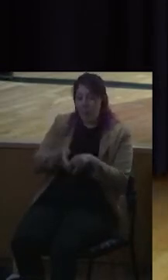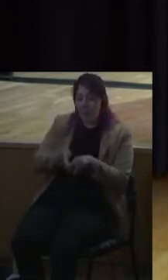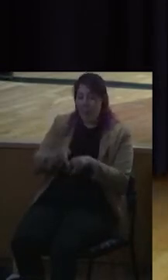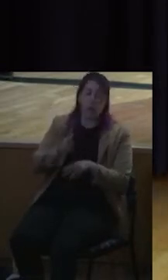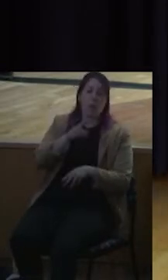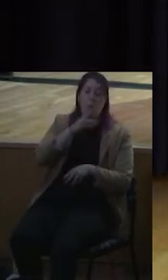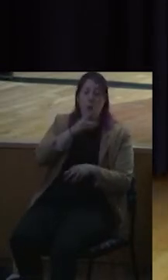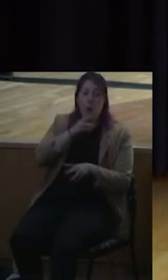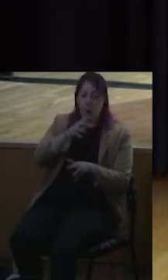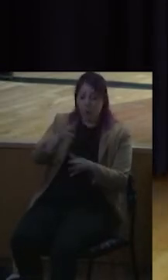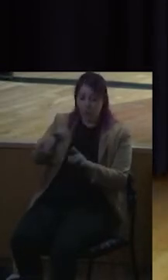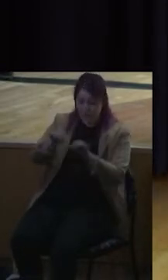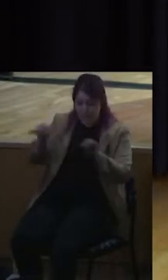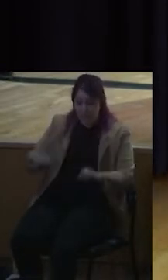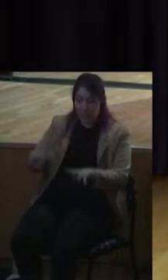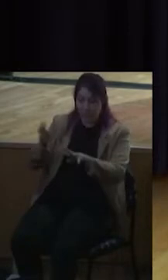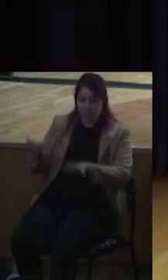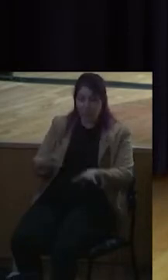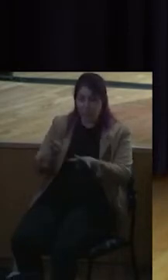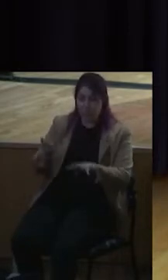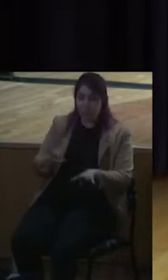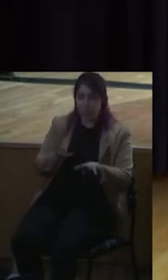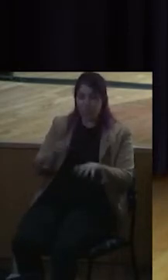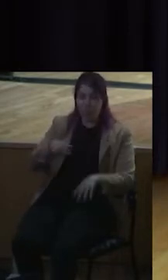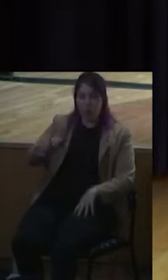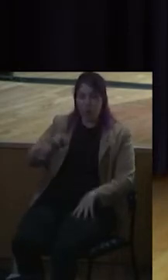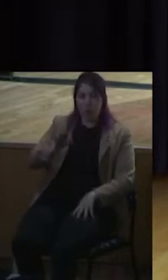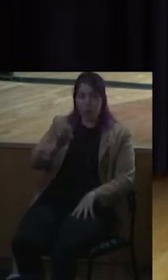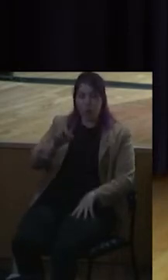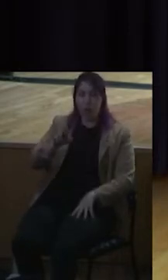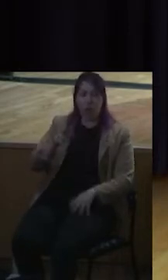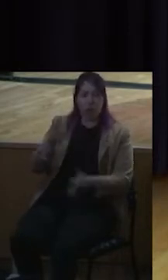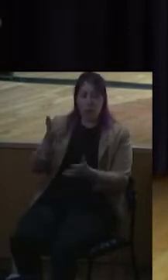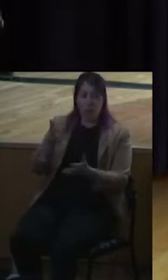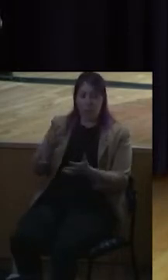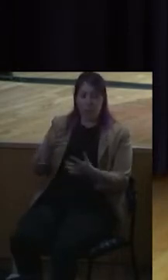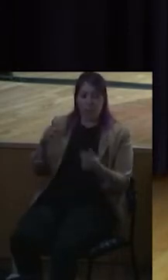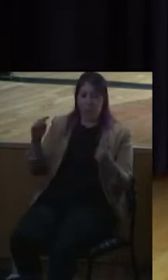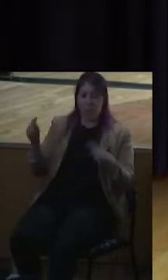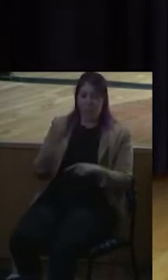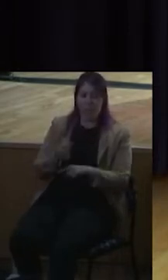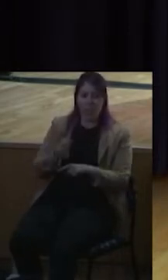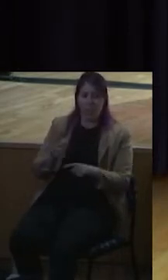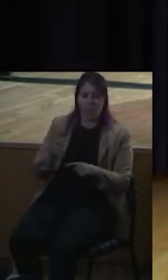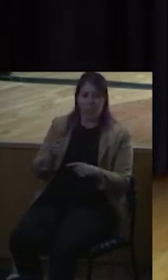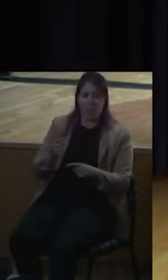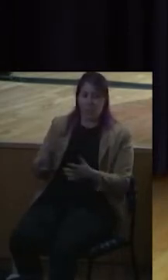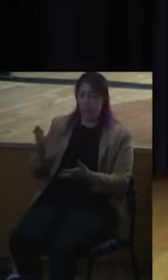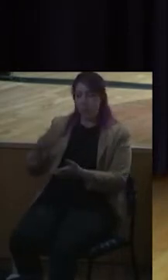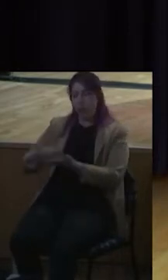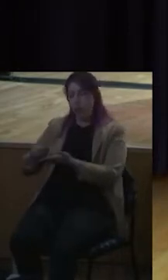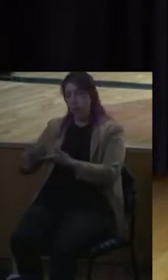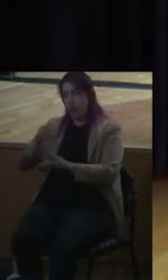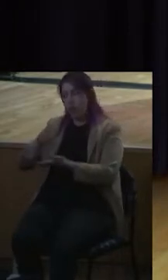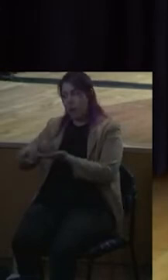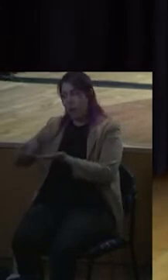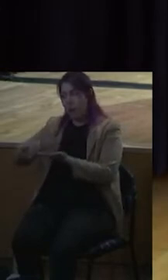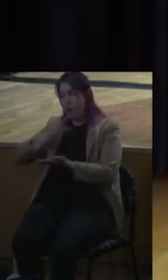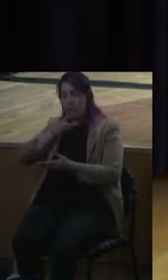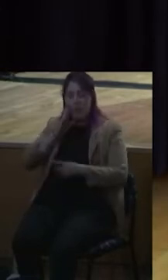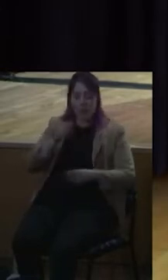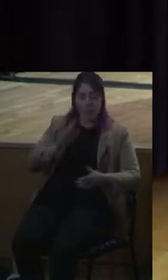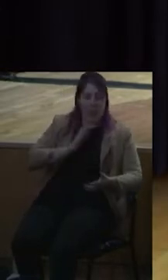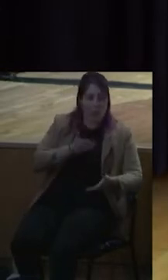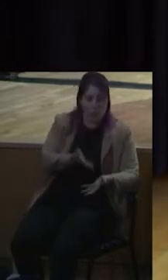about 20% of the island's freshwater supply. And people are living off of bottled water in those areas. And we're